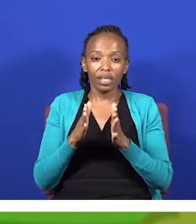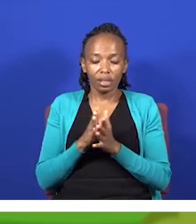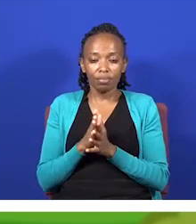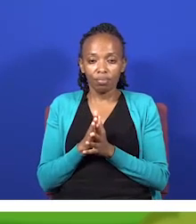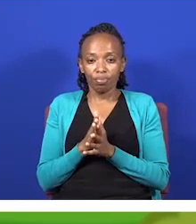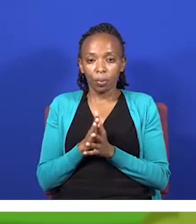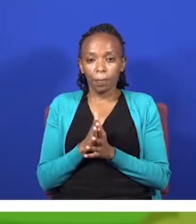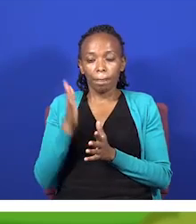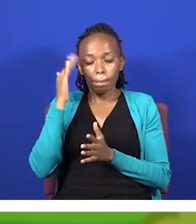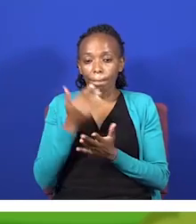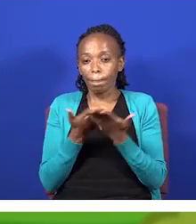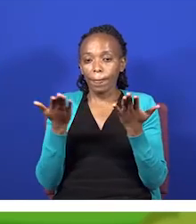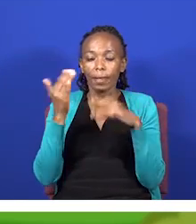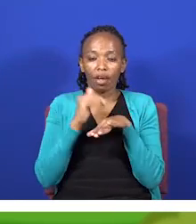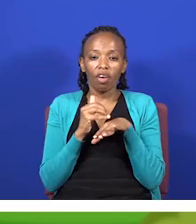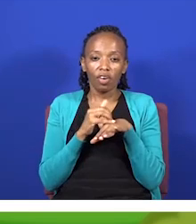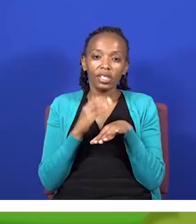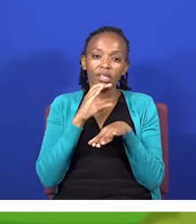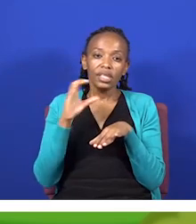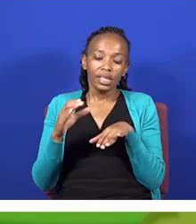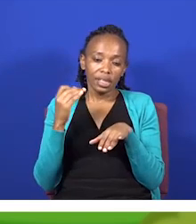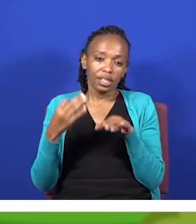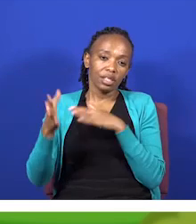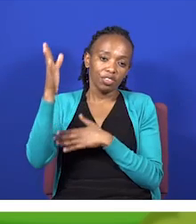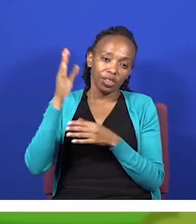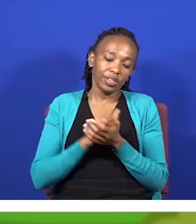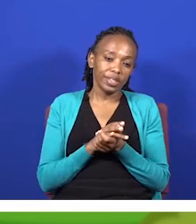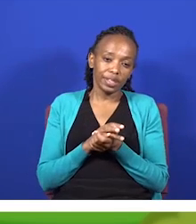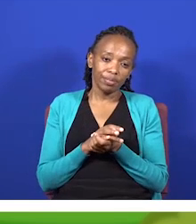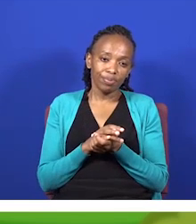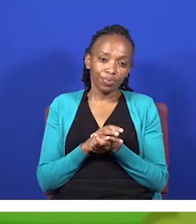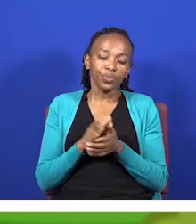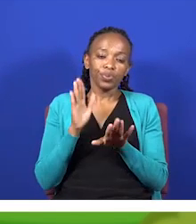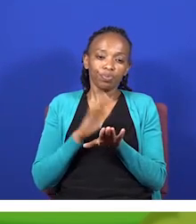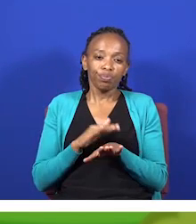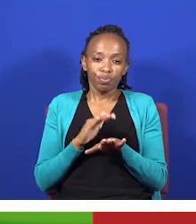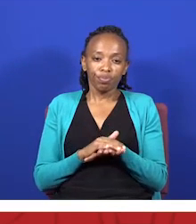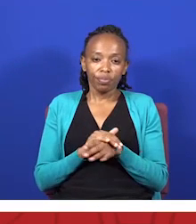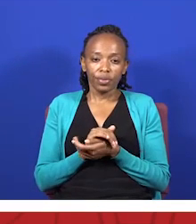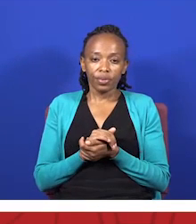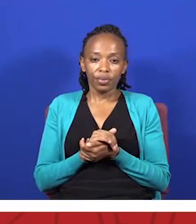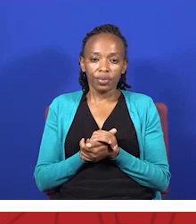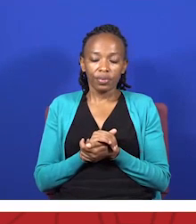for they shall be called sons of God. Good.